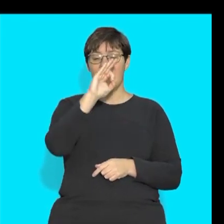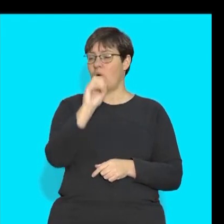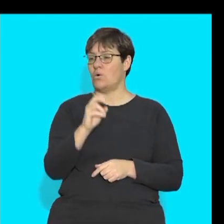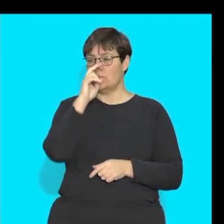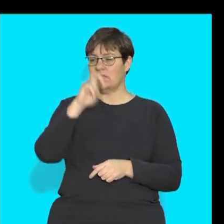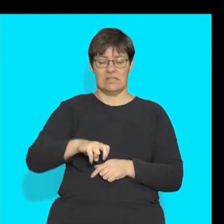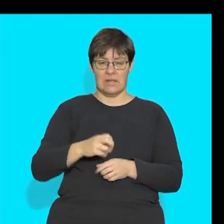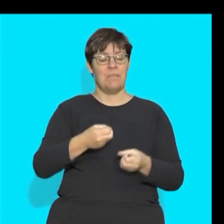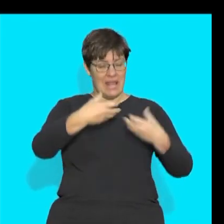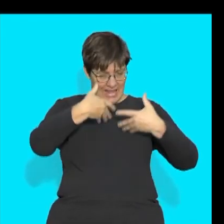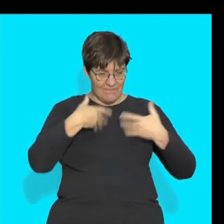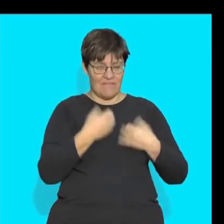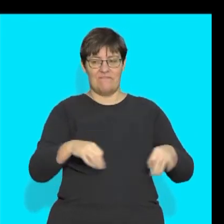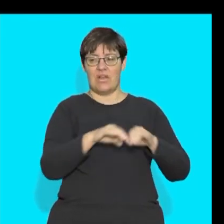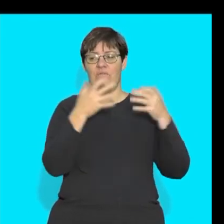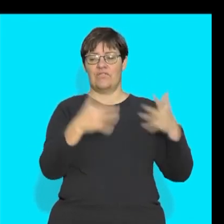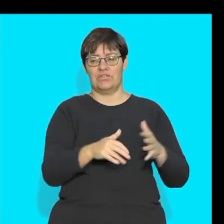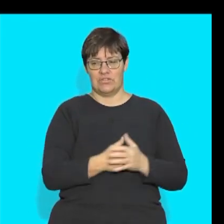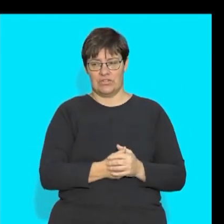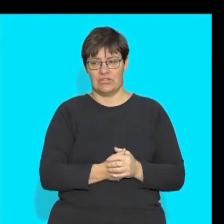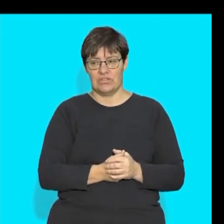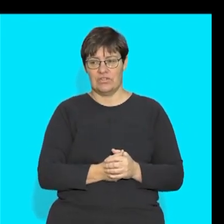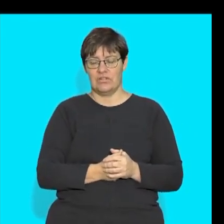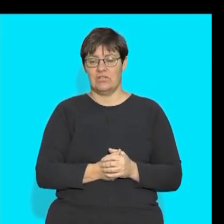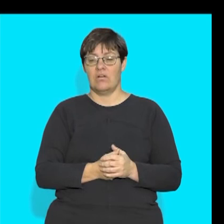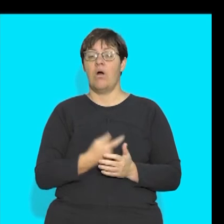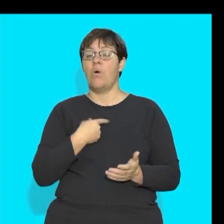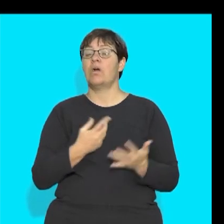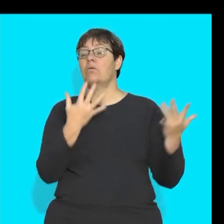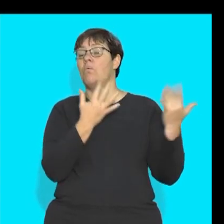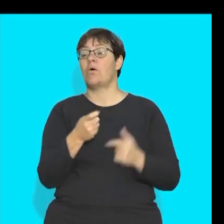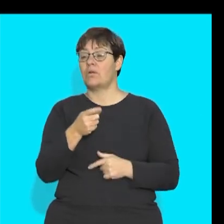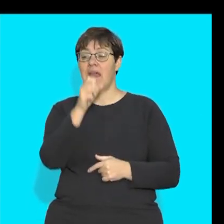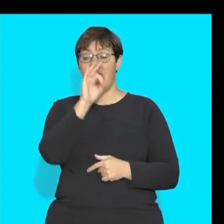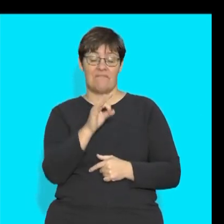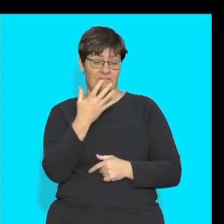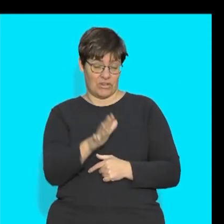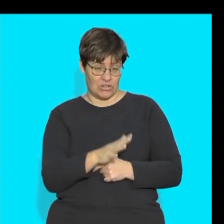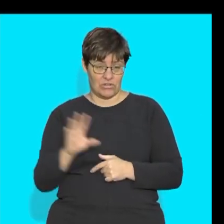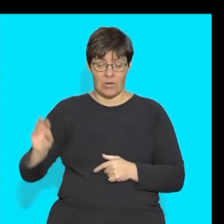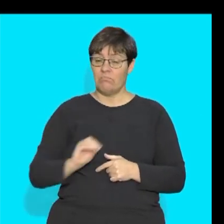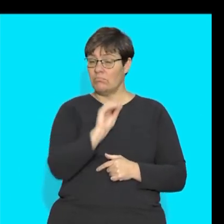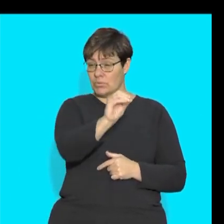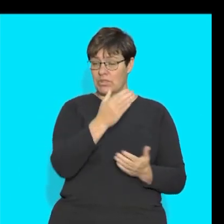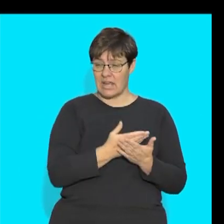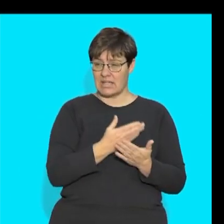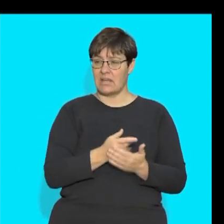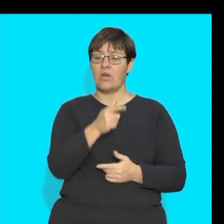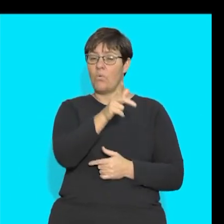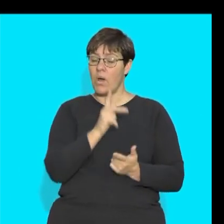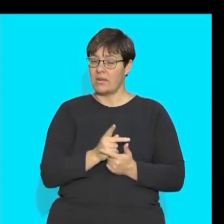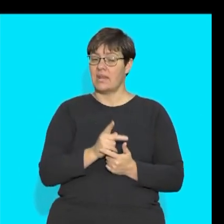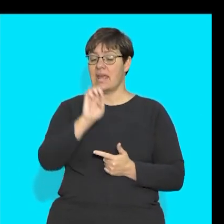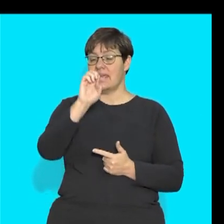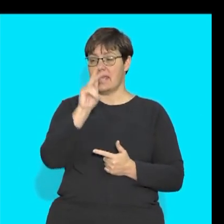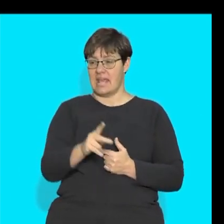FO. I don't need this. They've given me that value. We've just worked out F, so we can put that in. They want